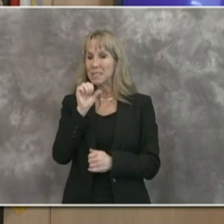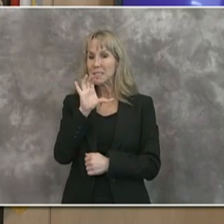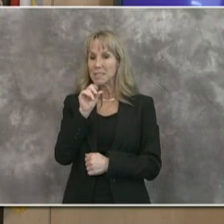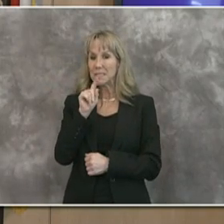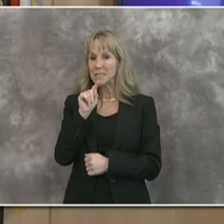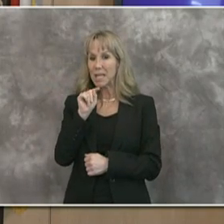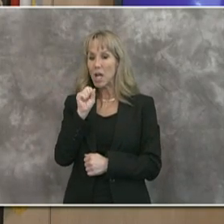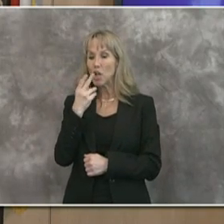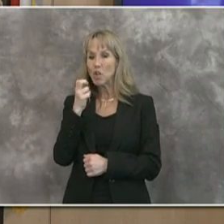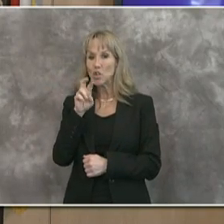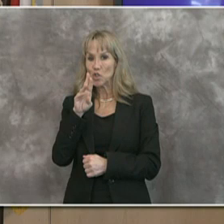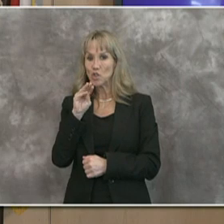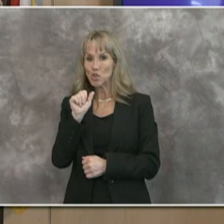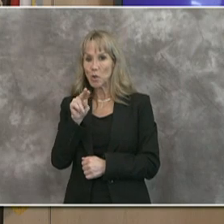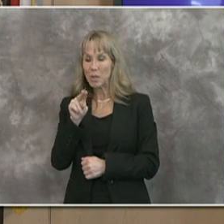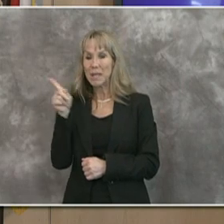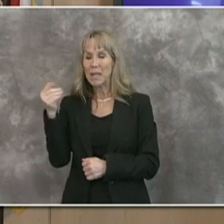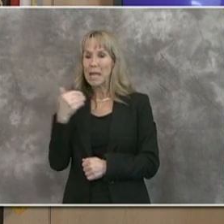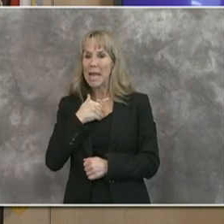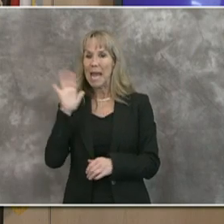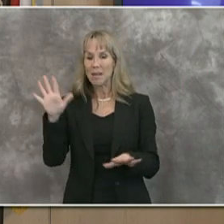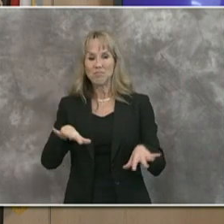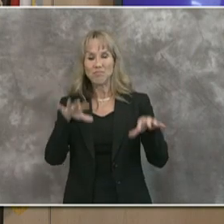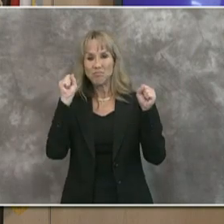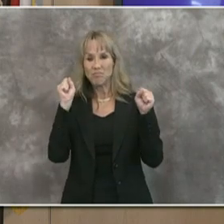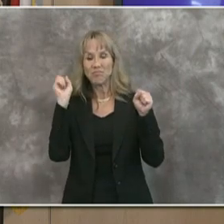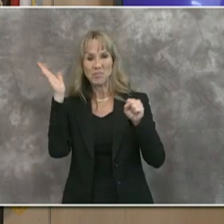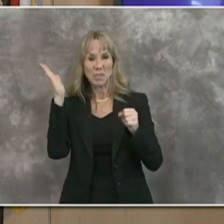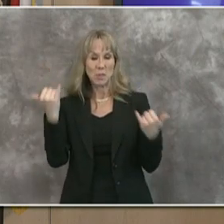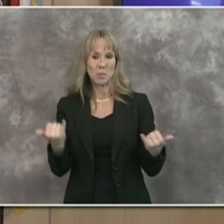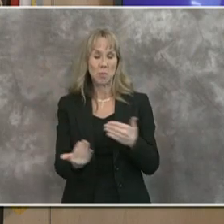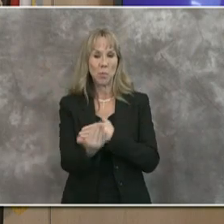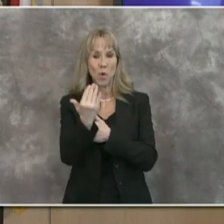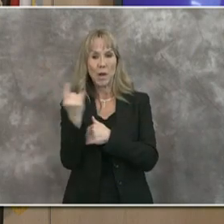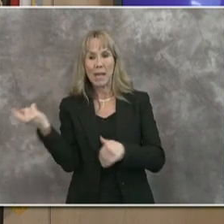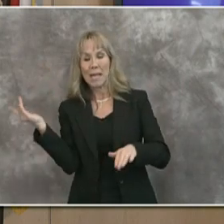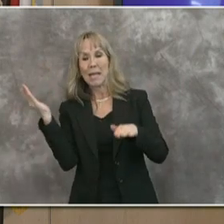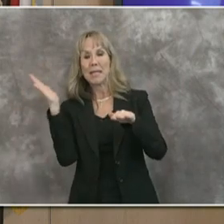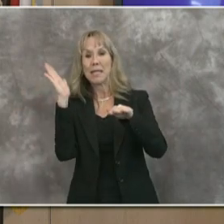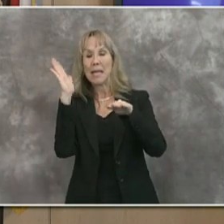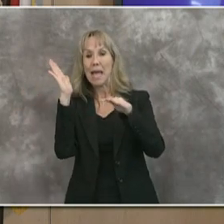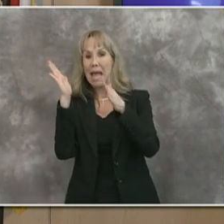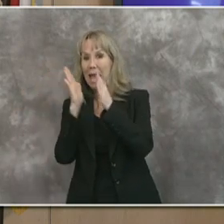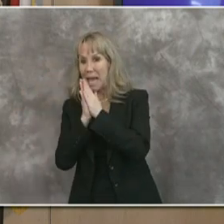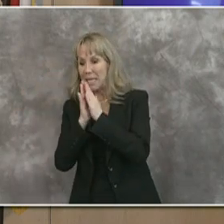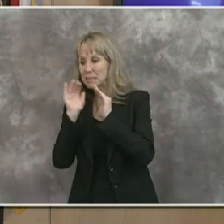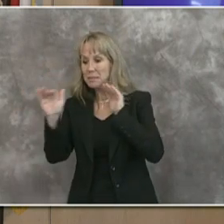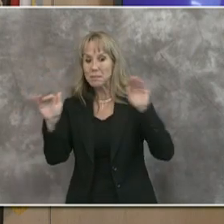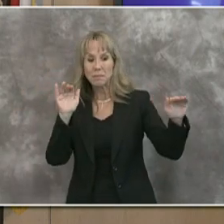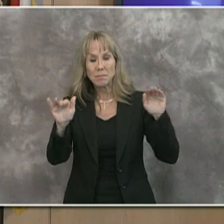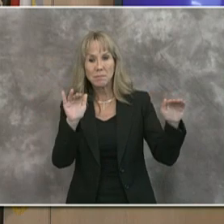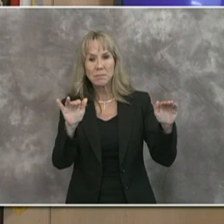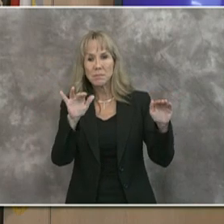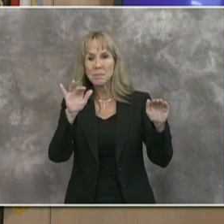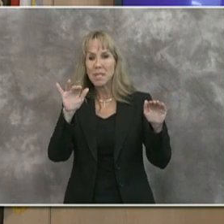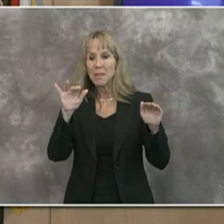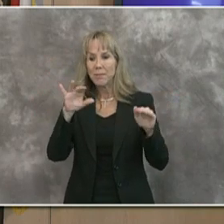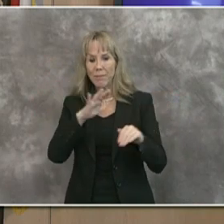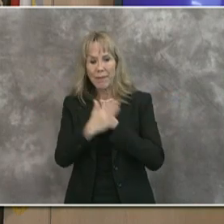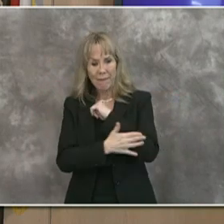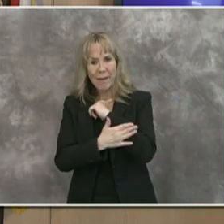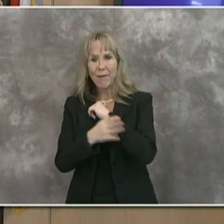conference this morning along with other local governmental and business leaders, calling on both the county and the state to speed up the